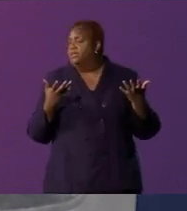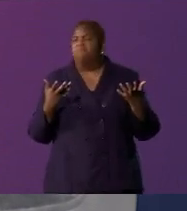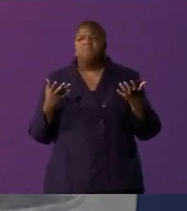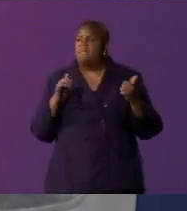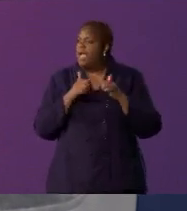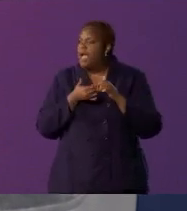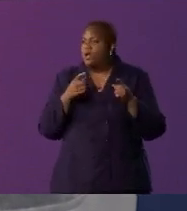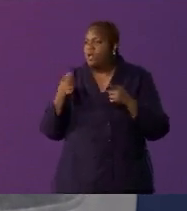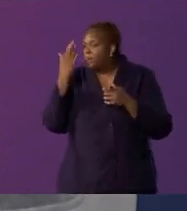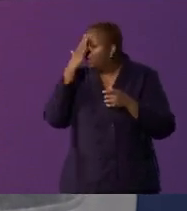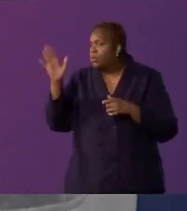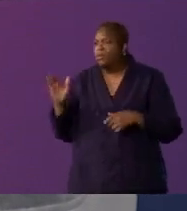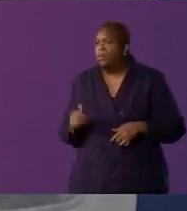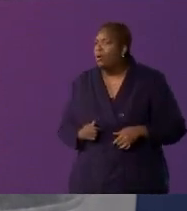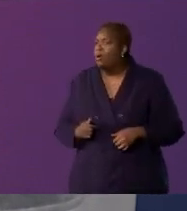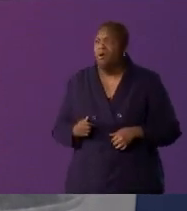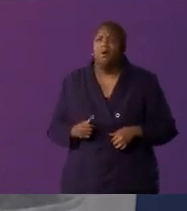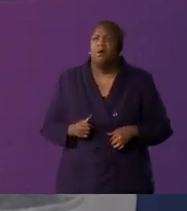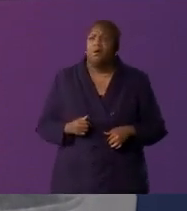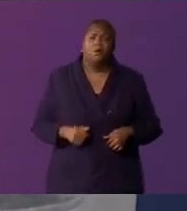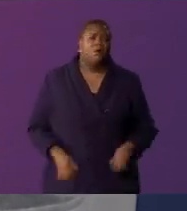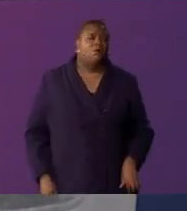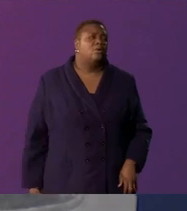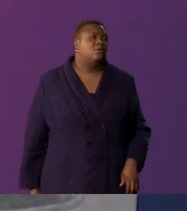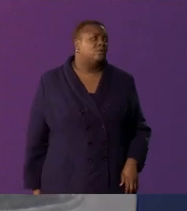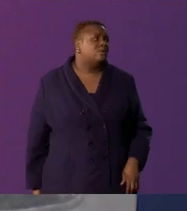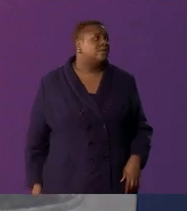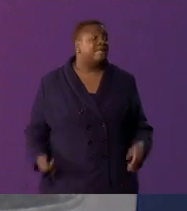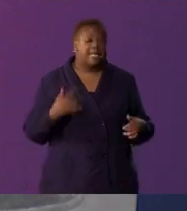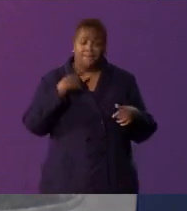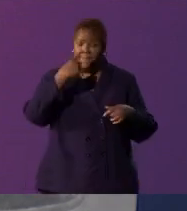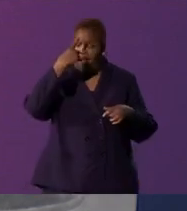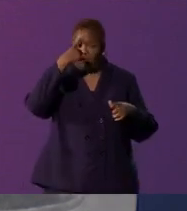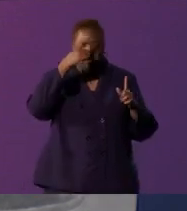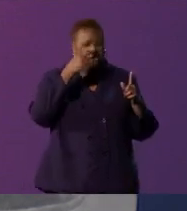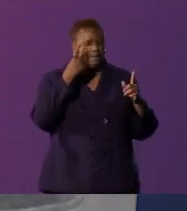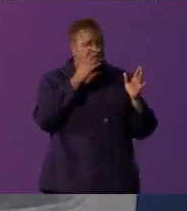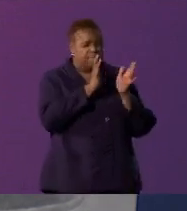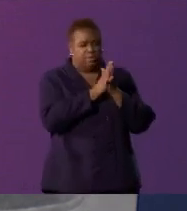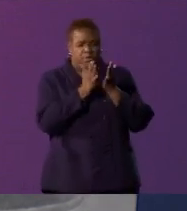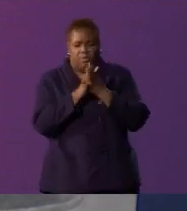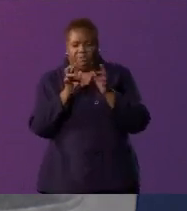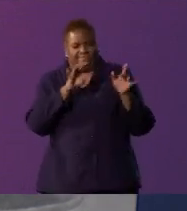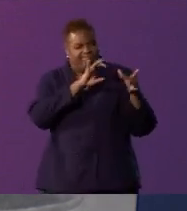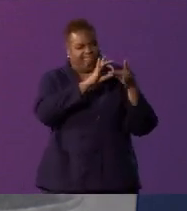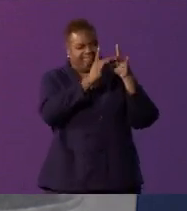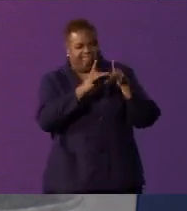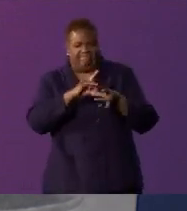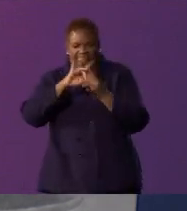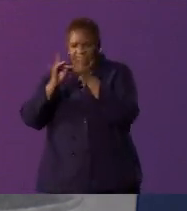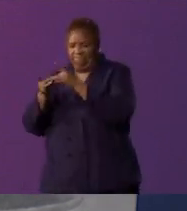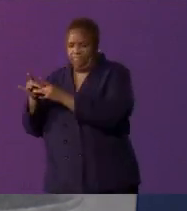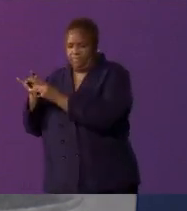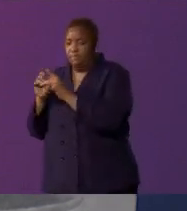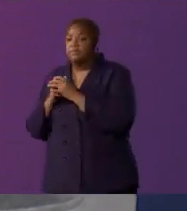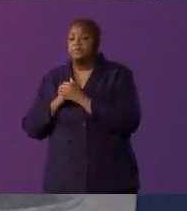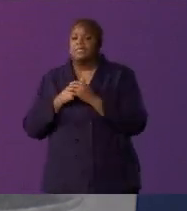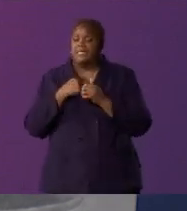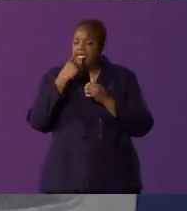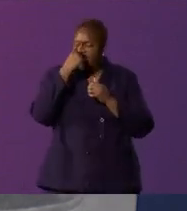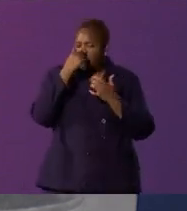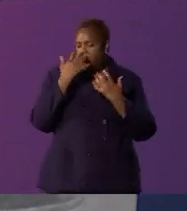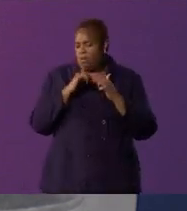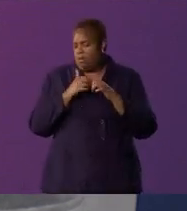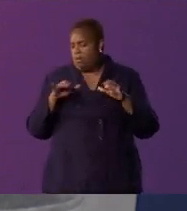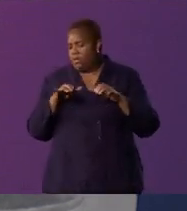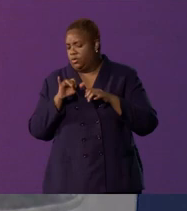It's not from, you know, it just didn't appear, but somehow in my brain I can connect dots and a shape appears. And then I start thinking about how are we going to implement